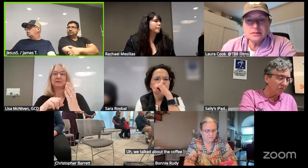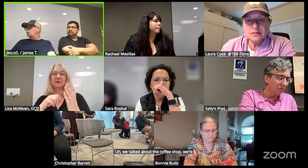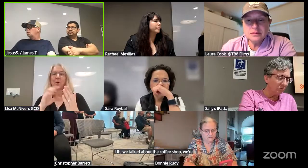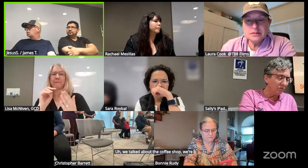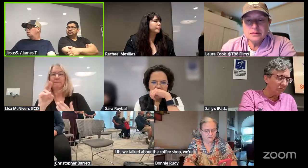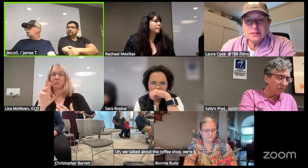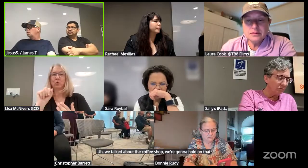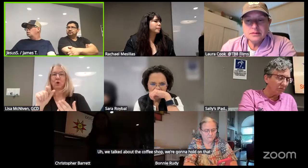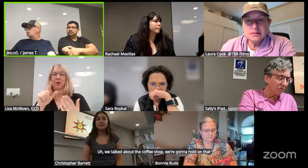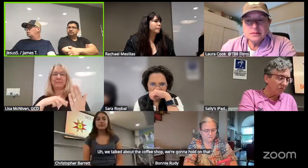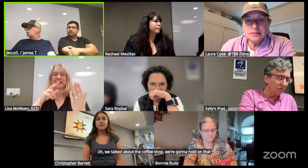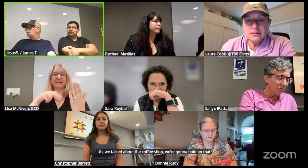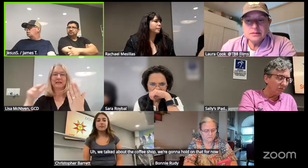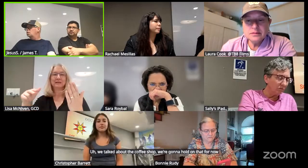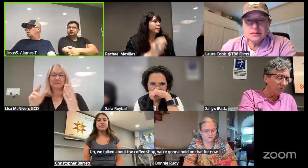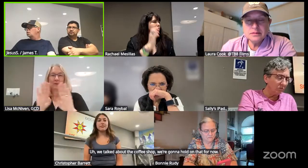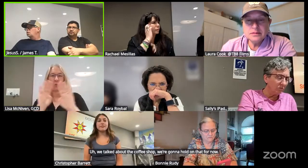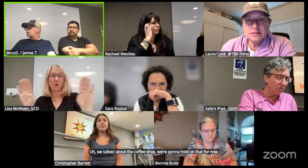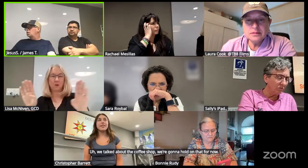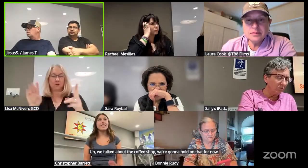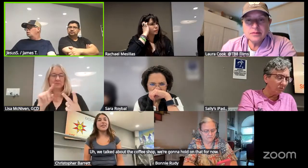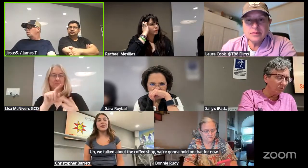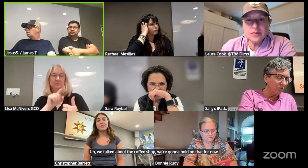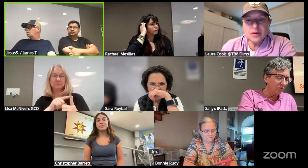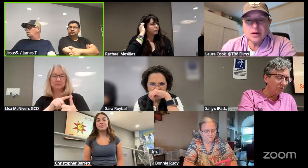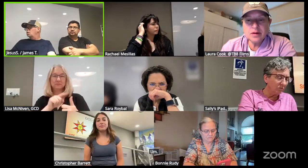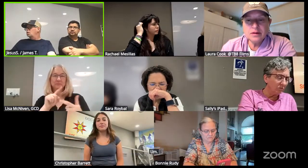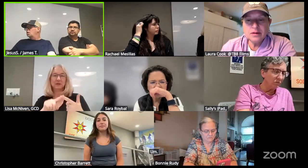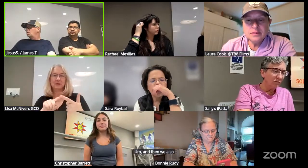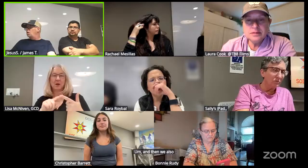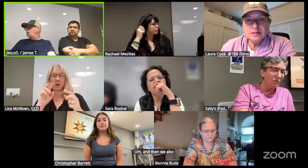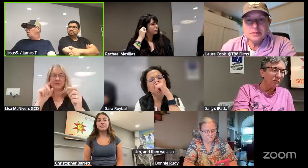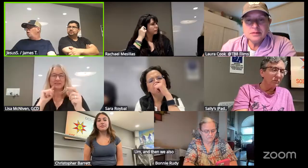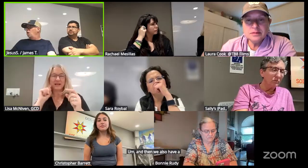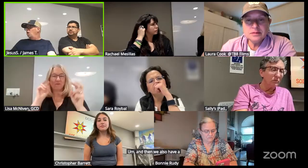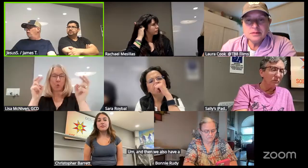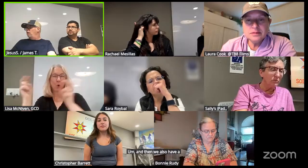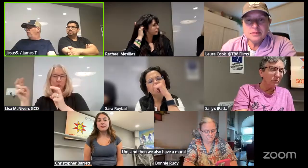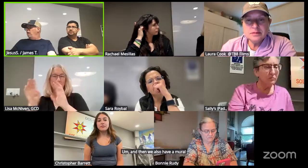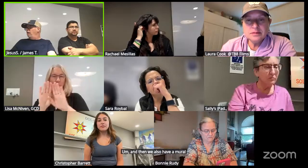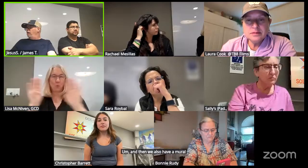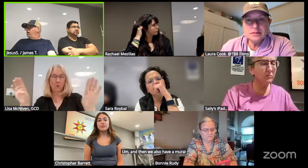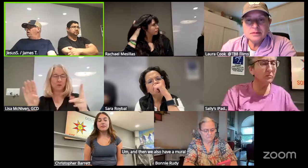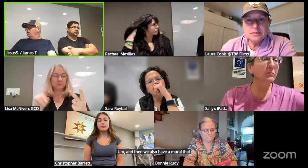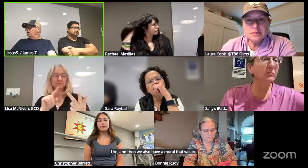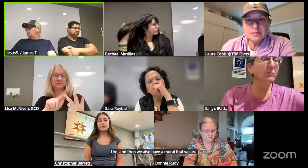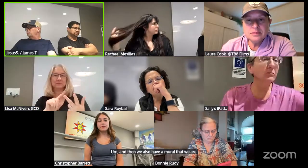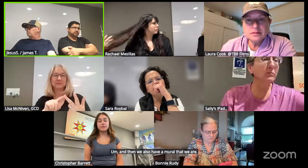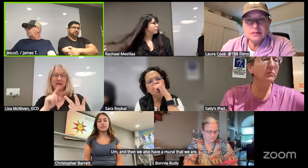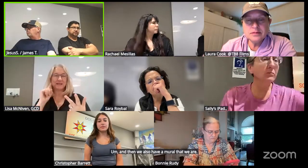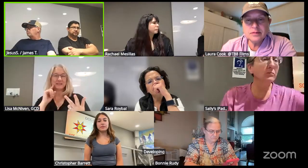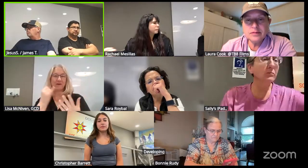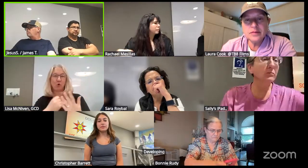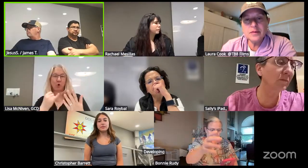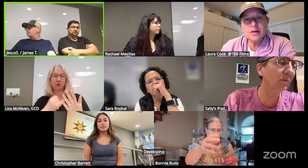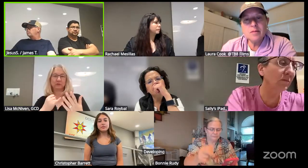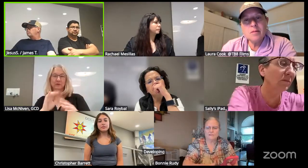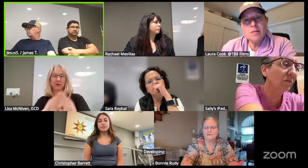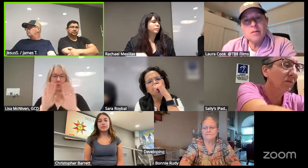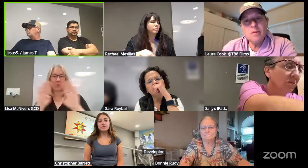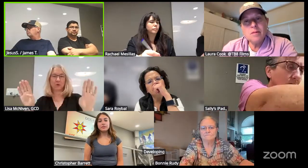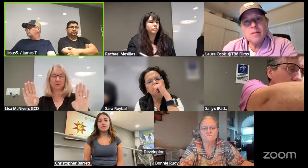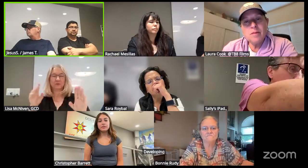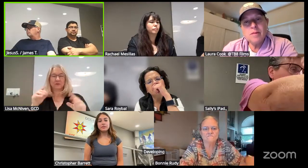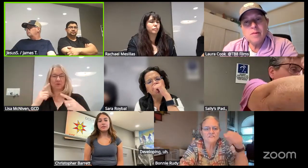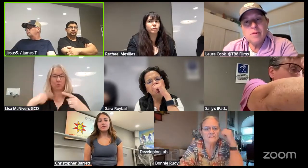that for now. And then we also have a mural that we are developing, deaf quote